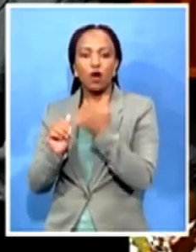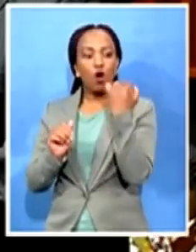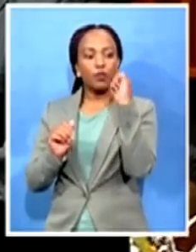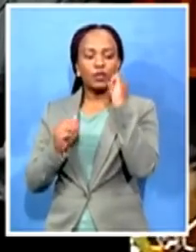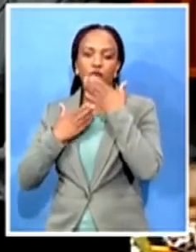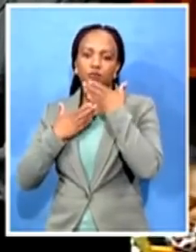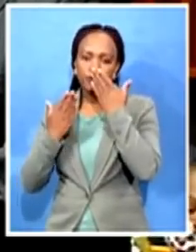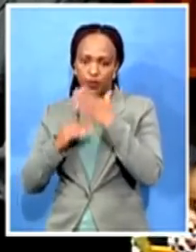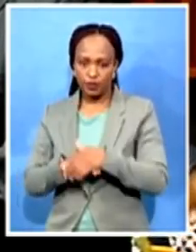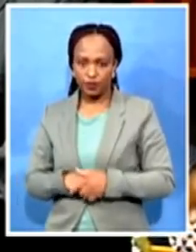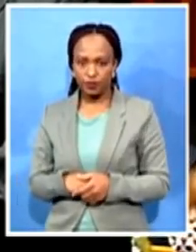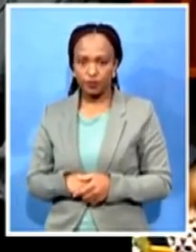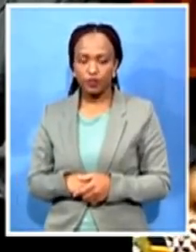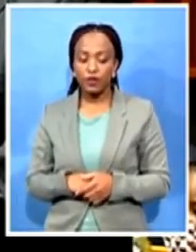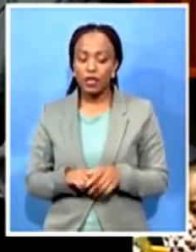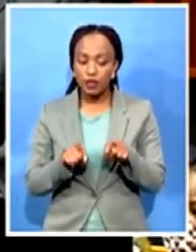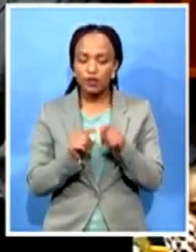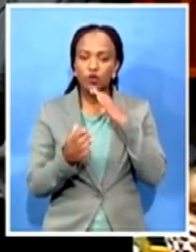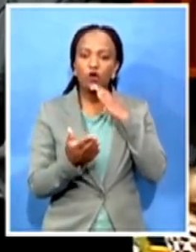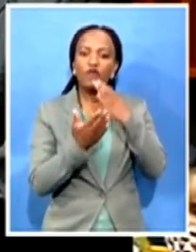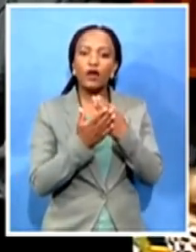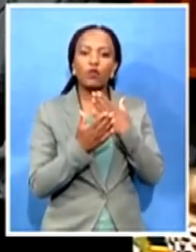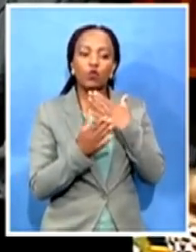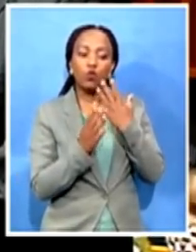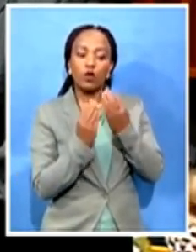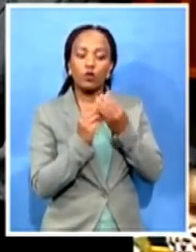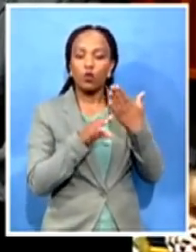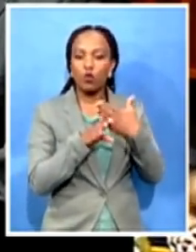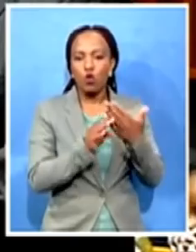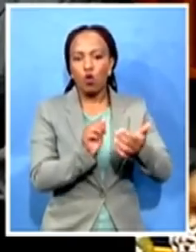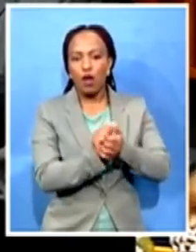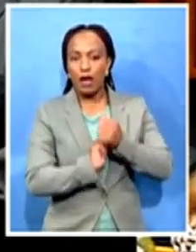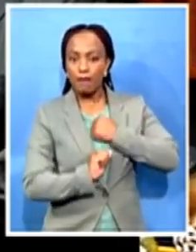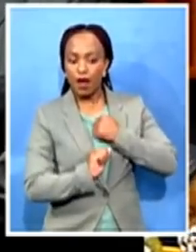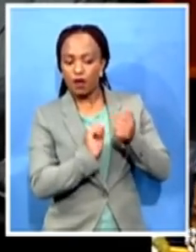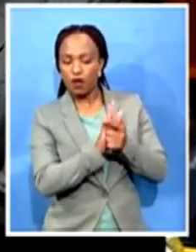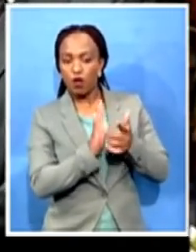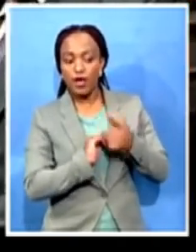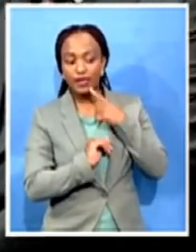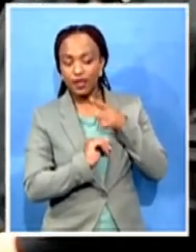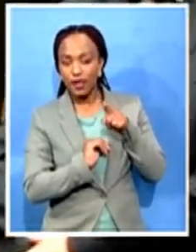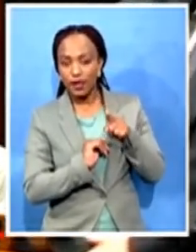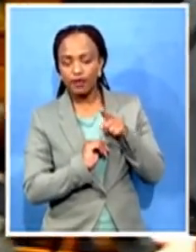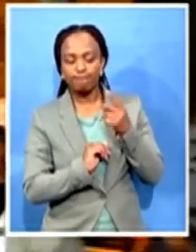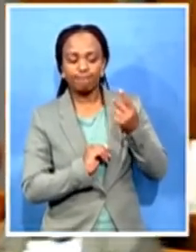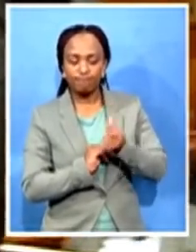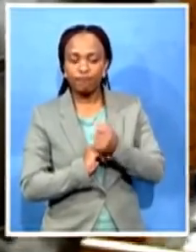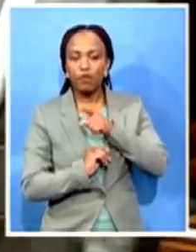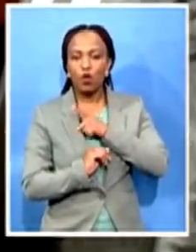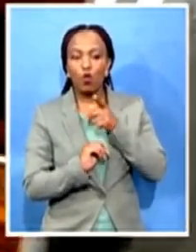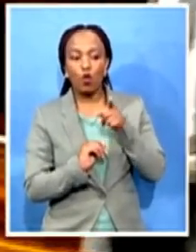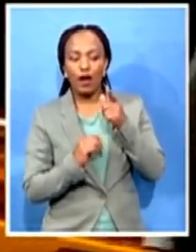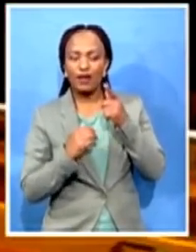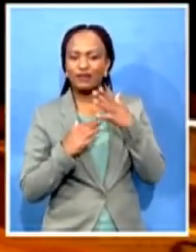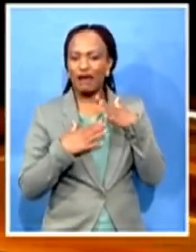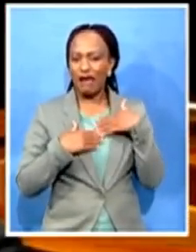my learned friend has correctly said, unfortunately, owing to a serious health condition, Mr. Agrizzi was